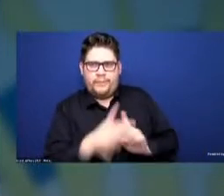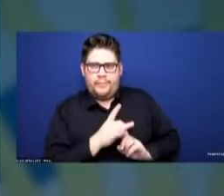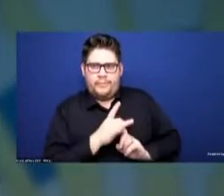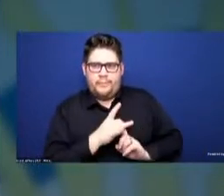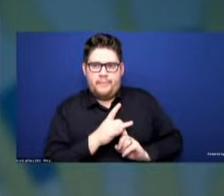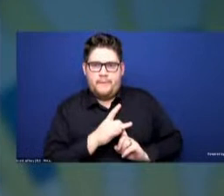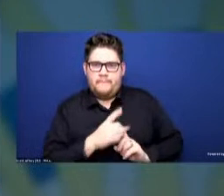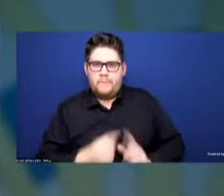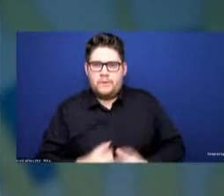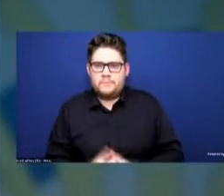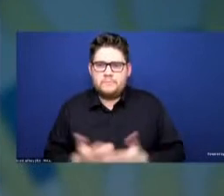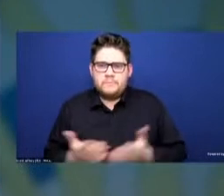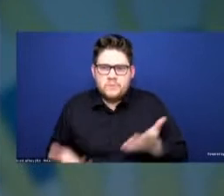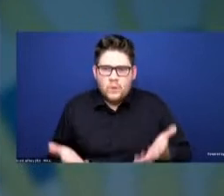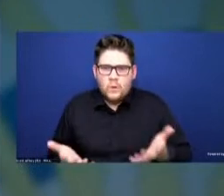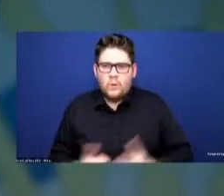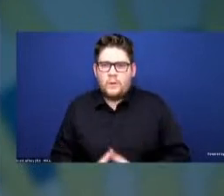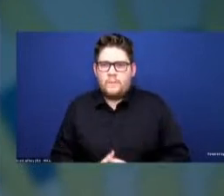these cases were